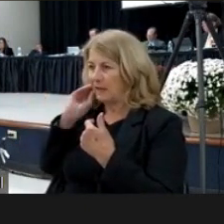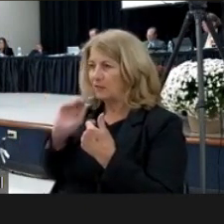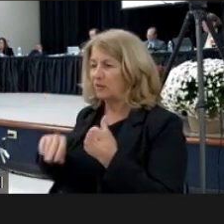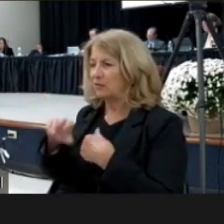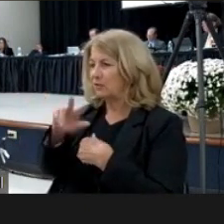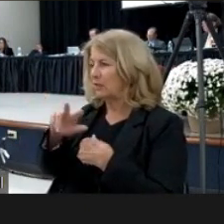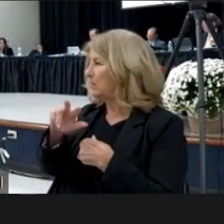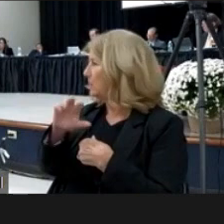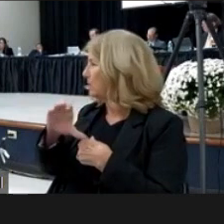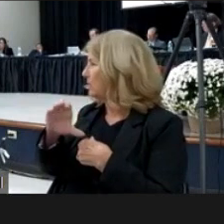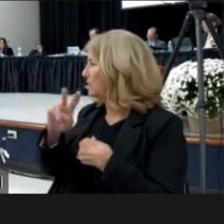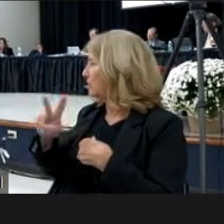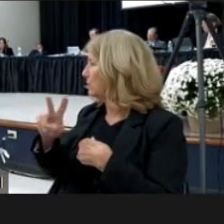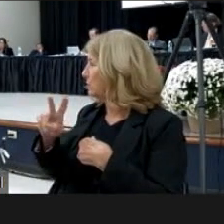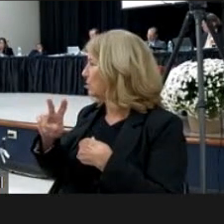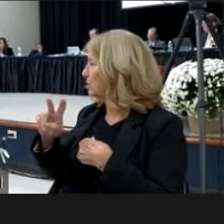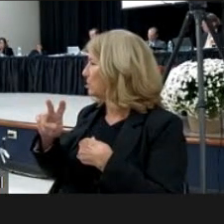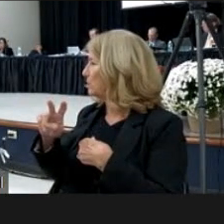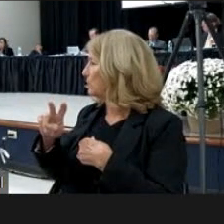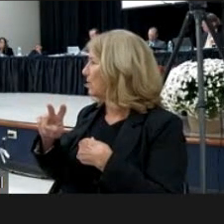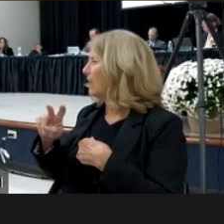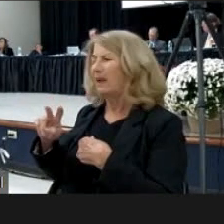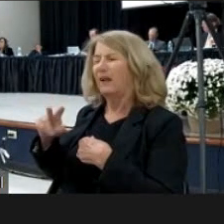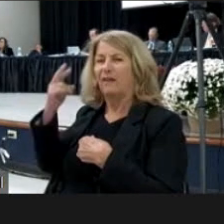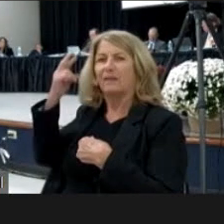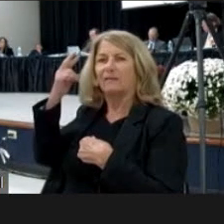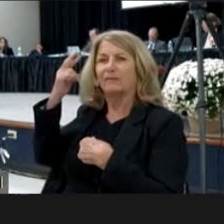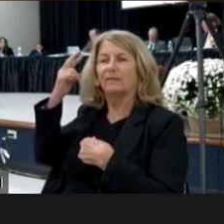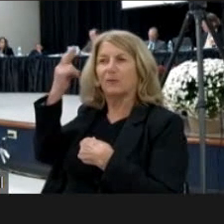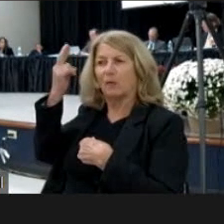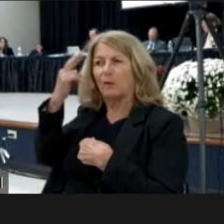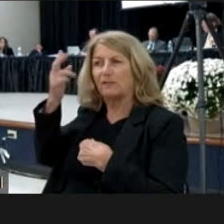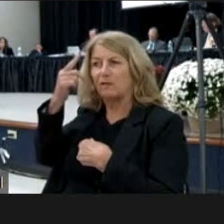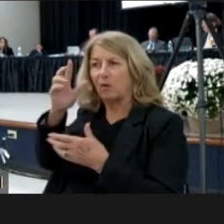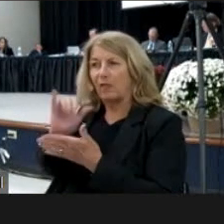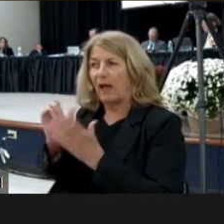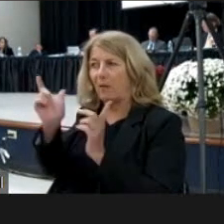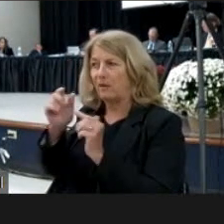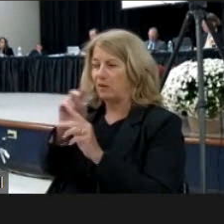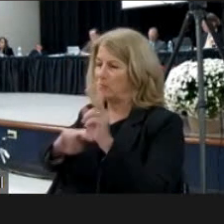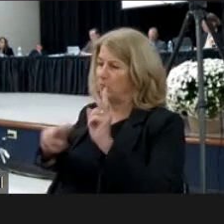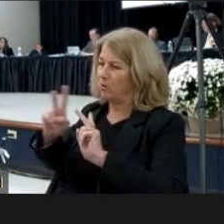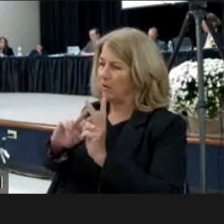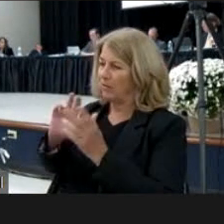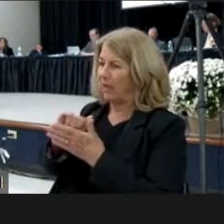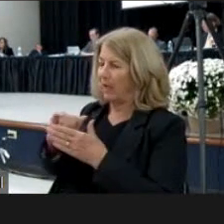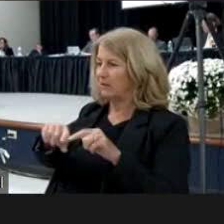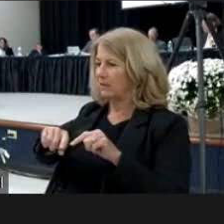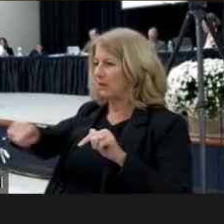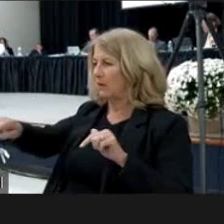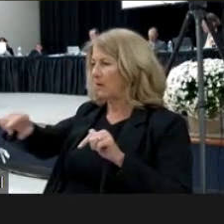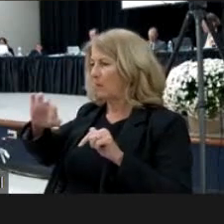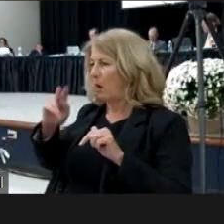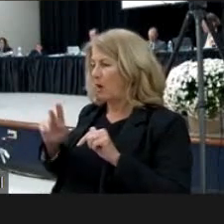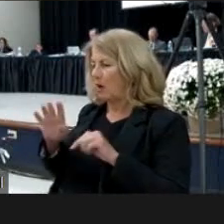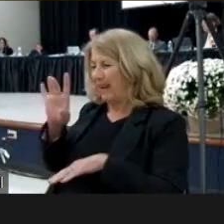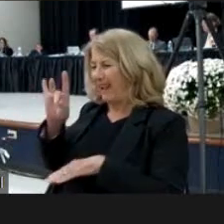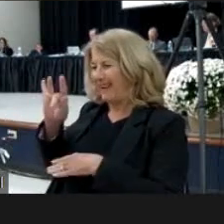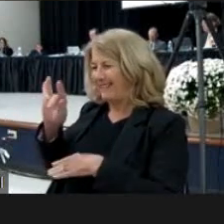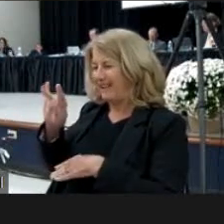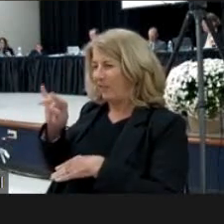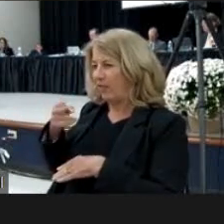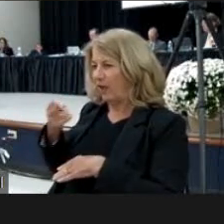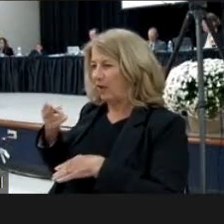R1B. And the reason for that is when you start looking at this block, this is along 18th Street